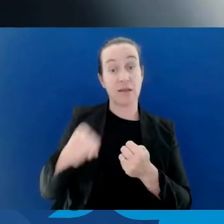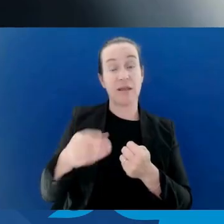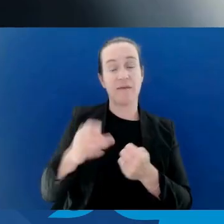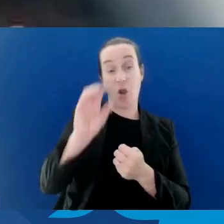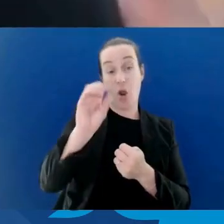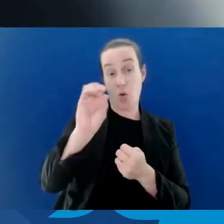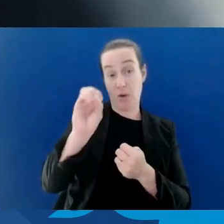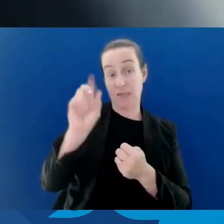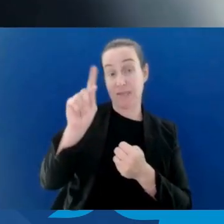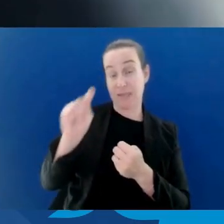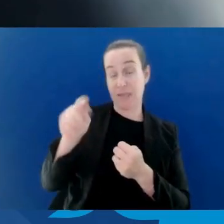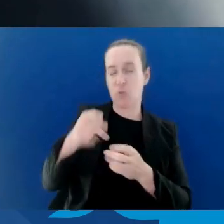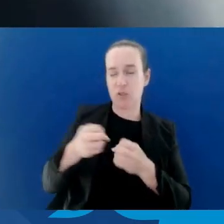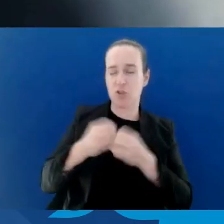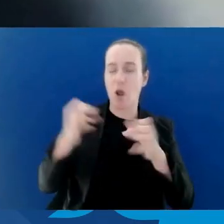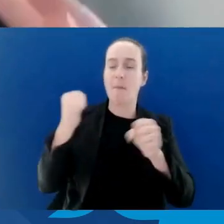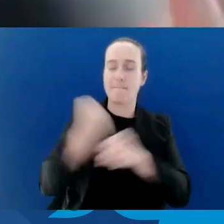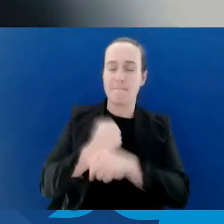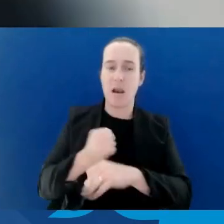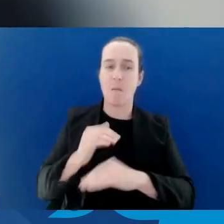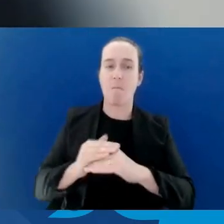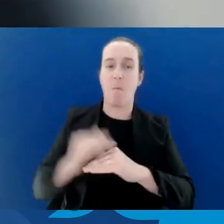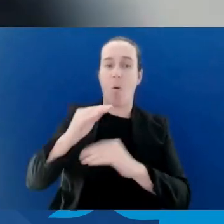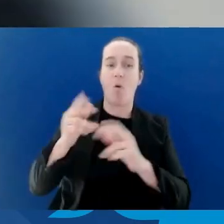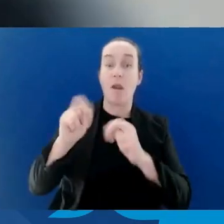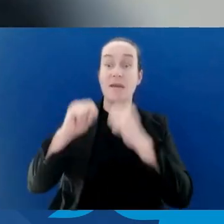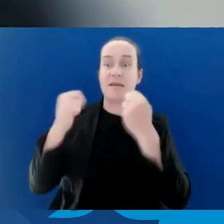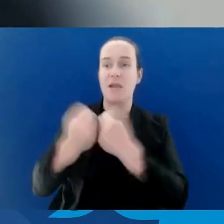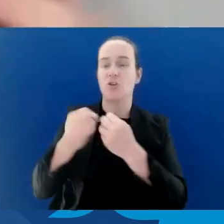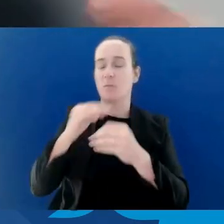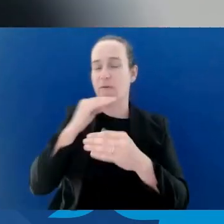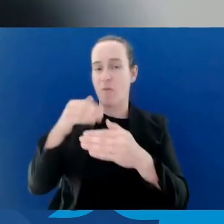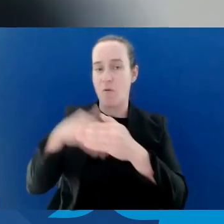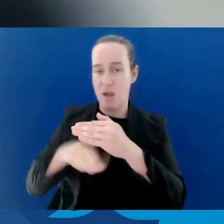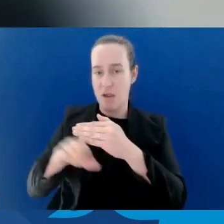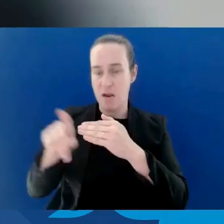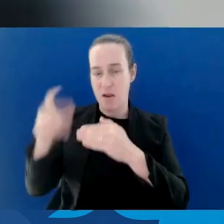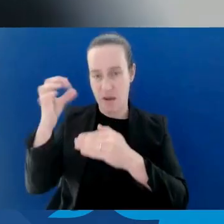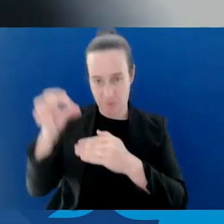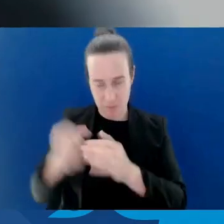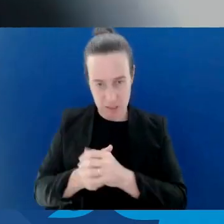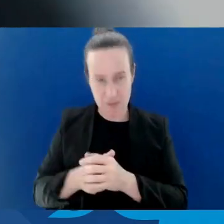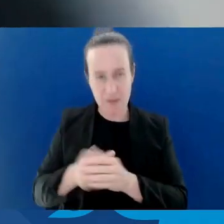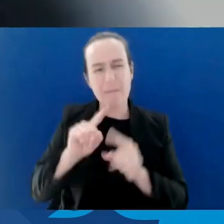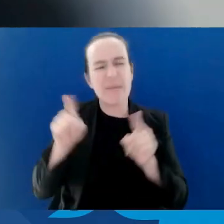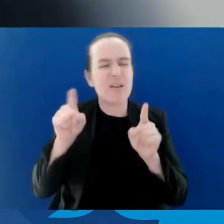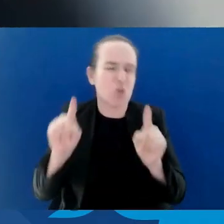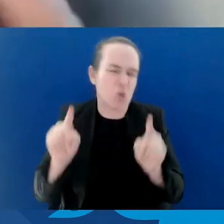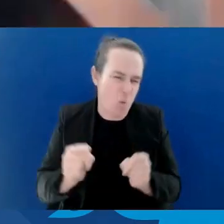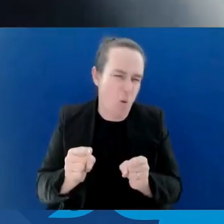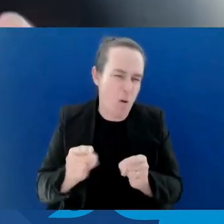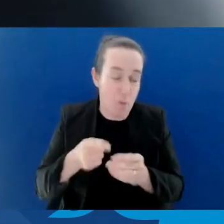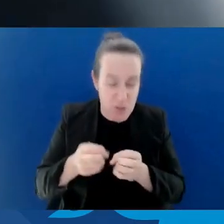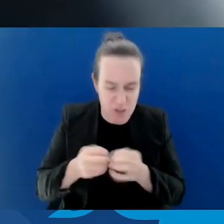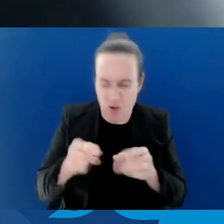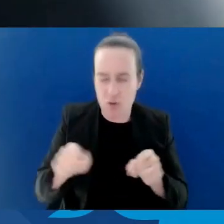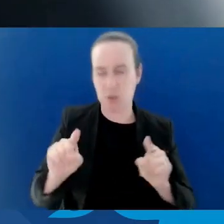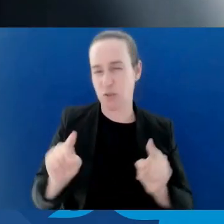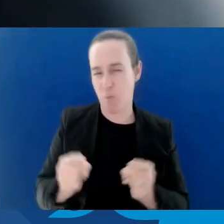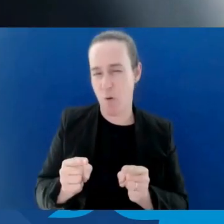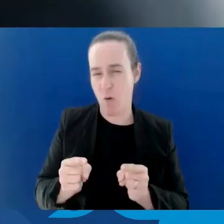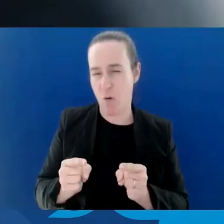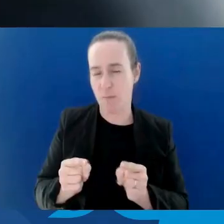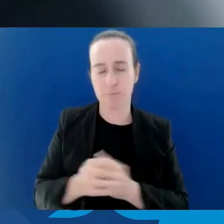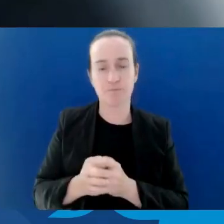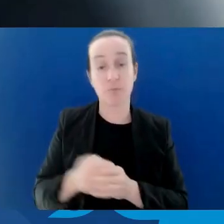that's being implemented. It's going to start. However, it's a very small pilot. I'm hoping